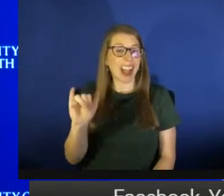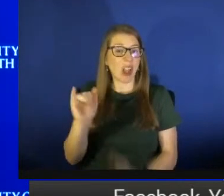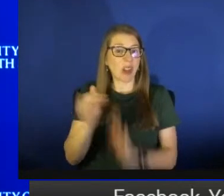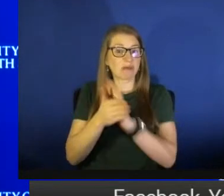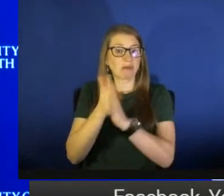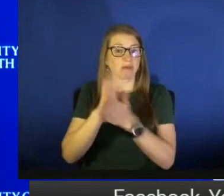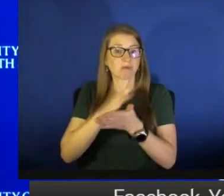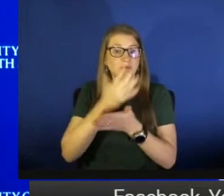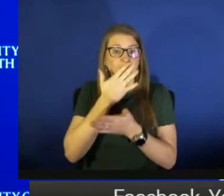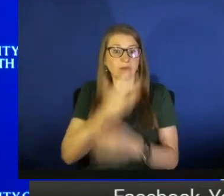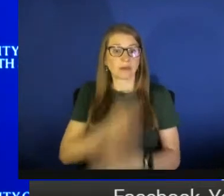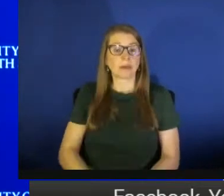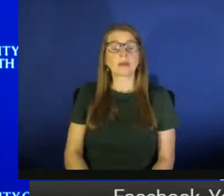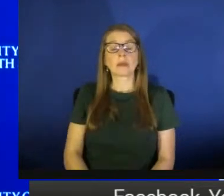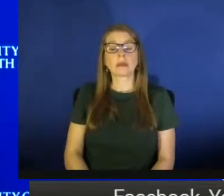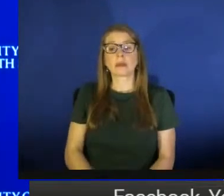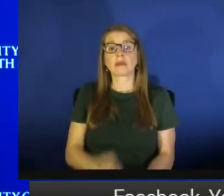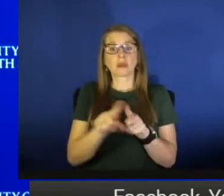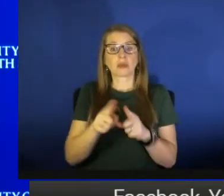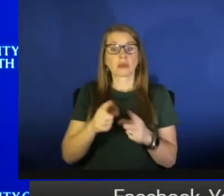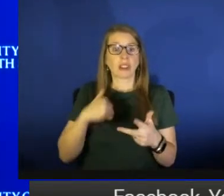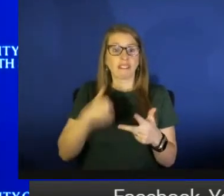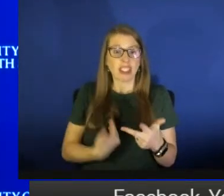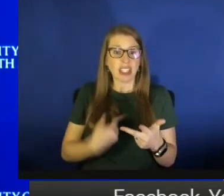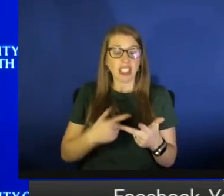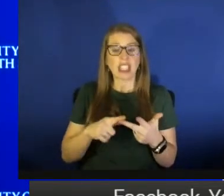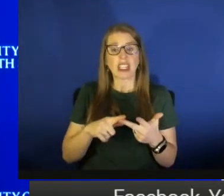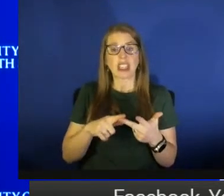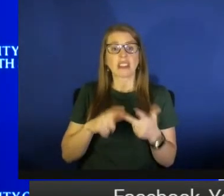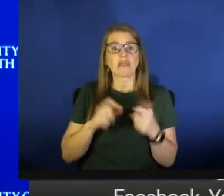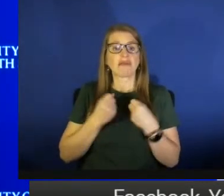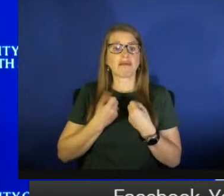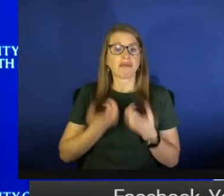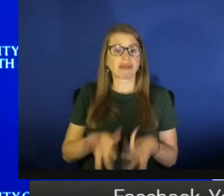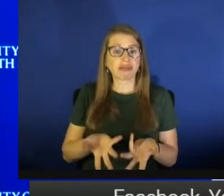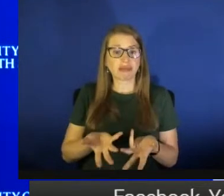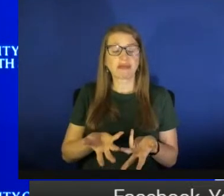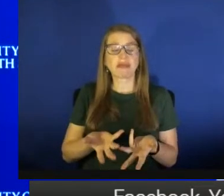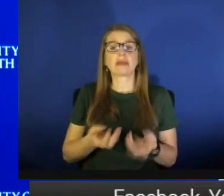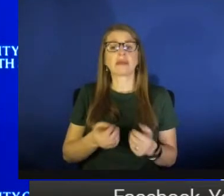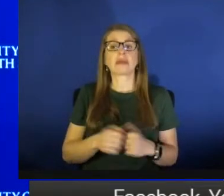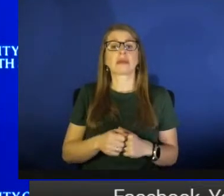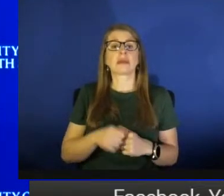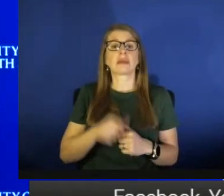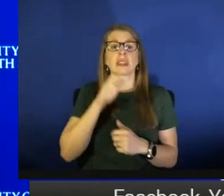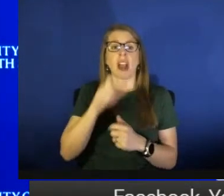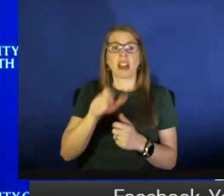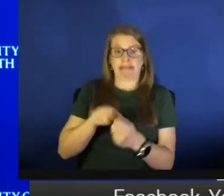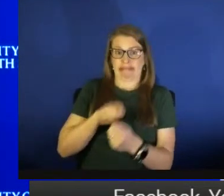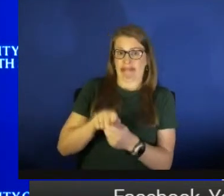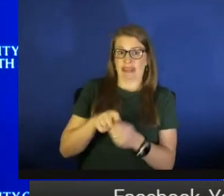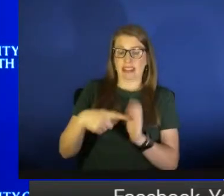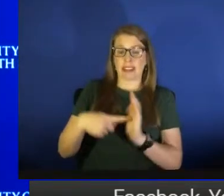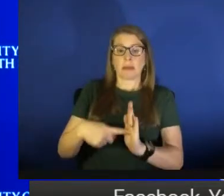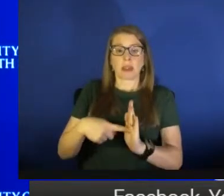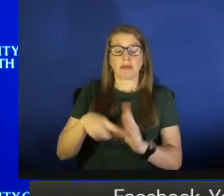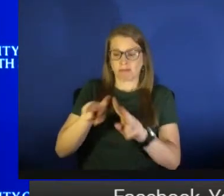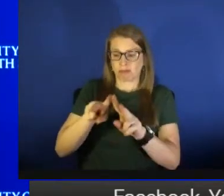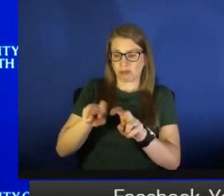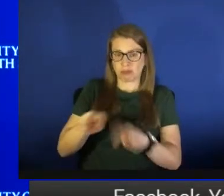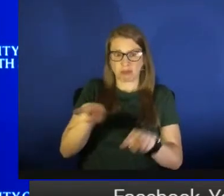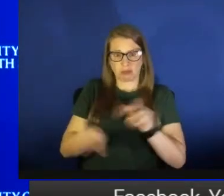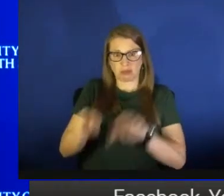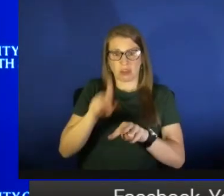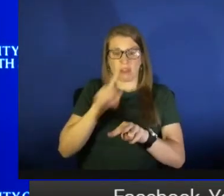things also like fatigue and malaise, they're really non-specific symptoms, but you're going to be looking for those types of things,